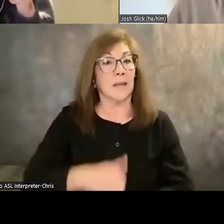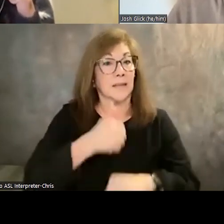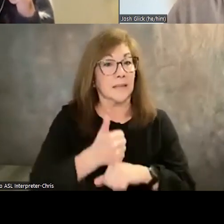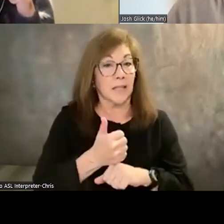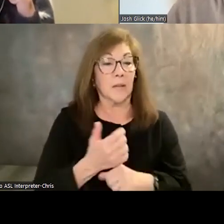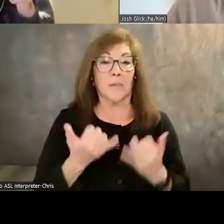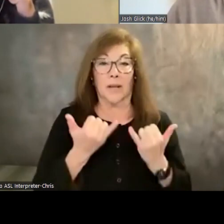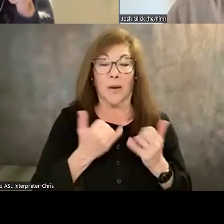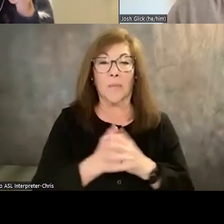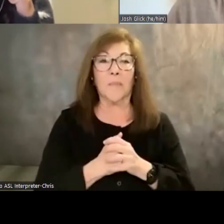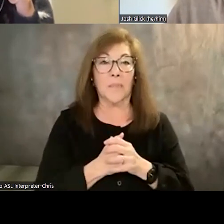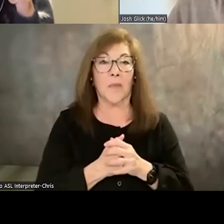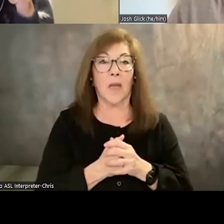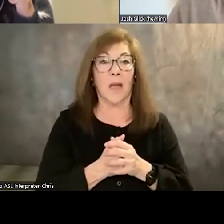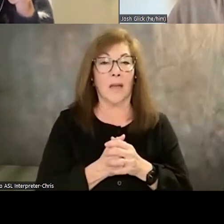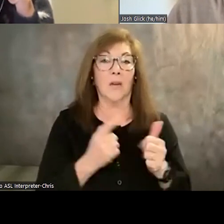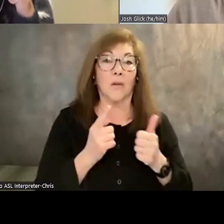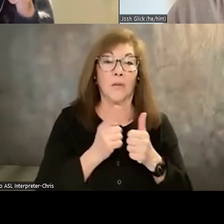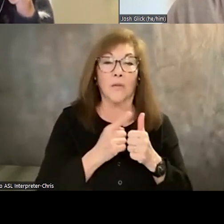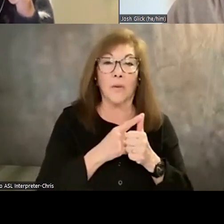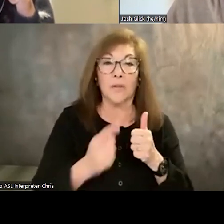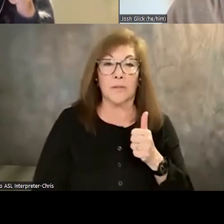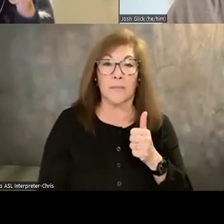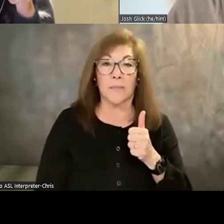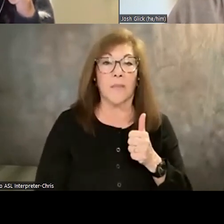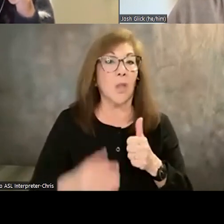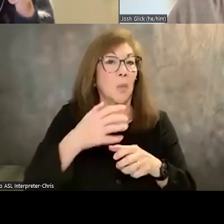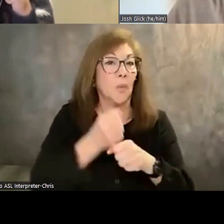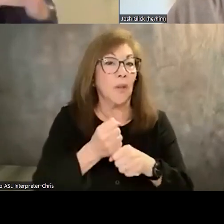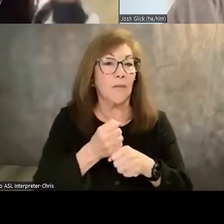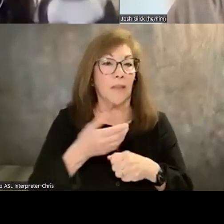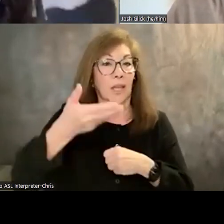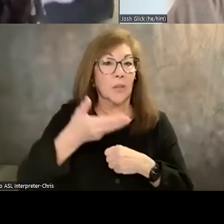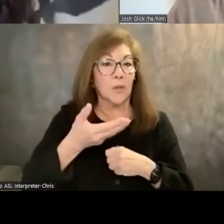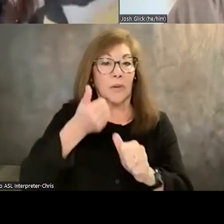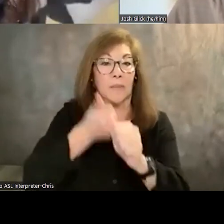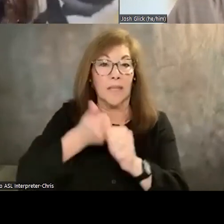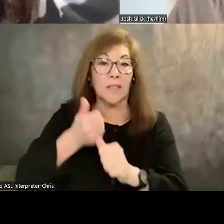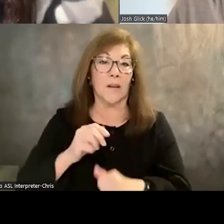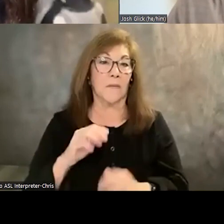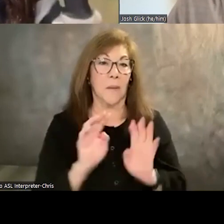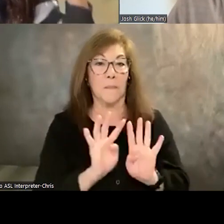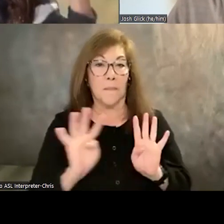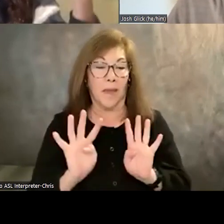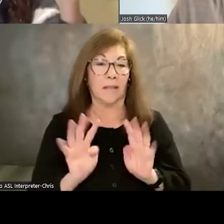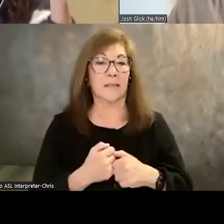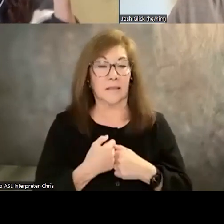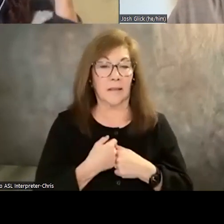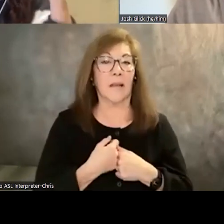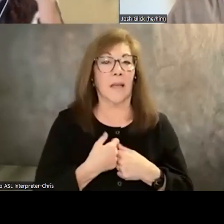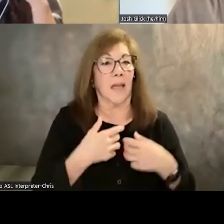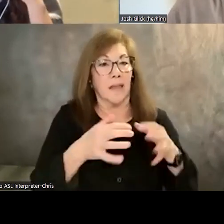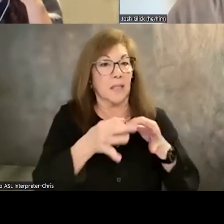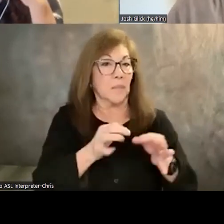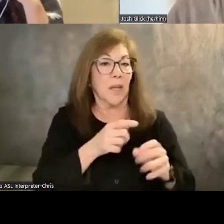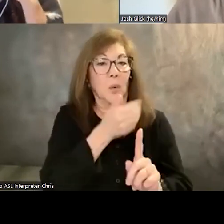unfold. We're first going to hear brief intros from each of the panelists, and they're going to give an account of who they are